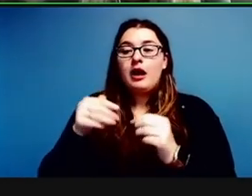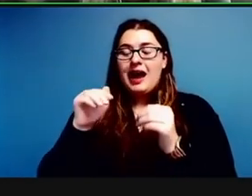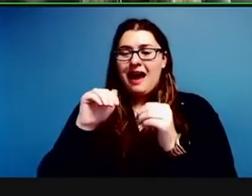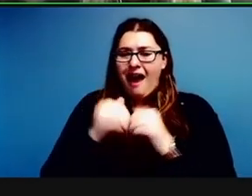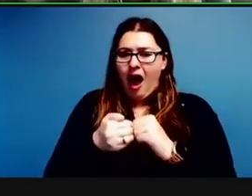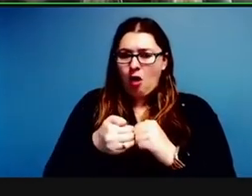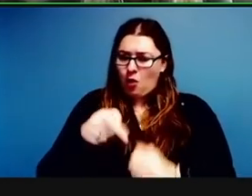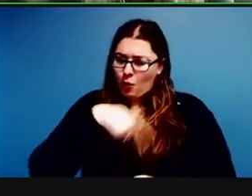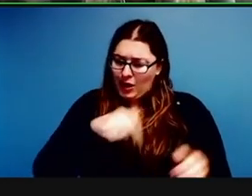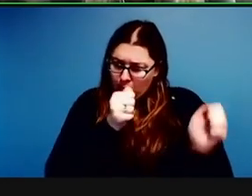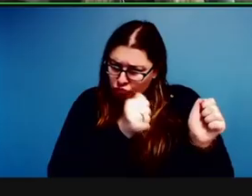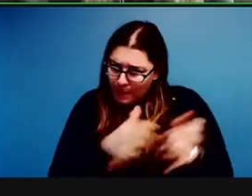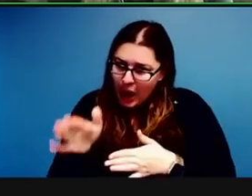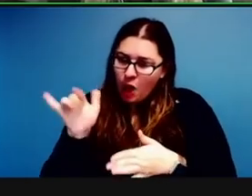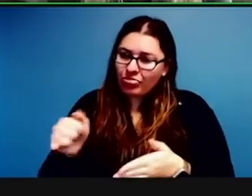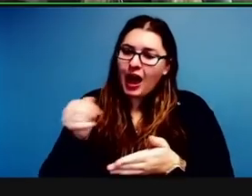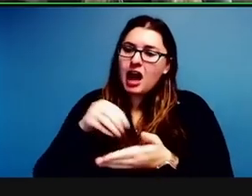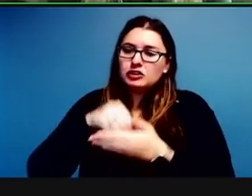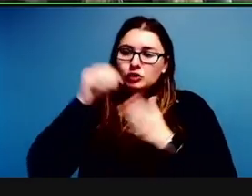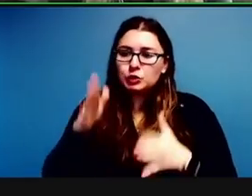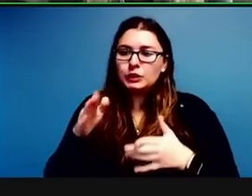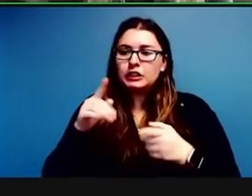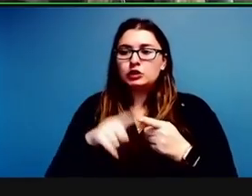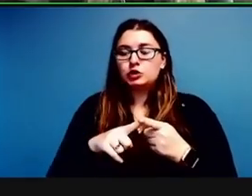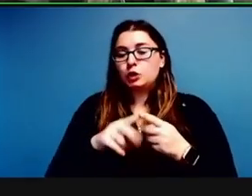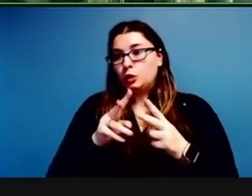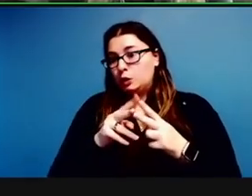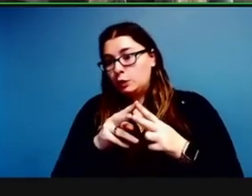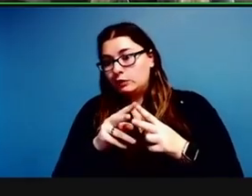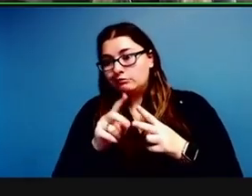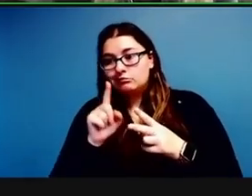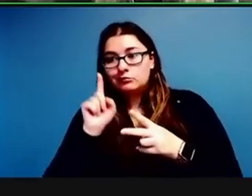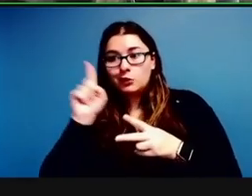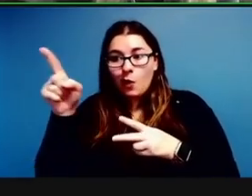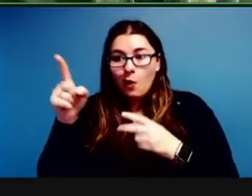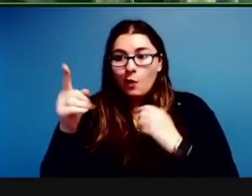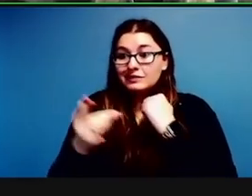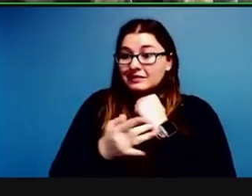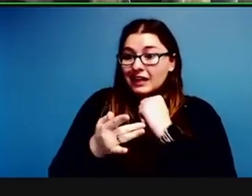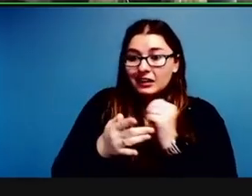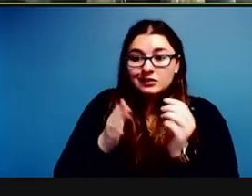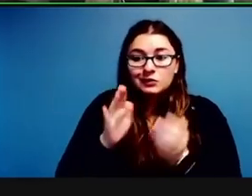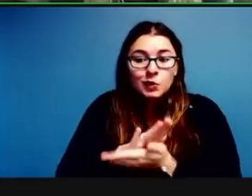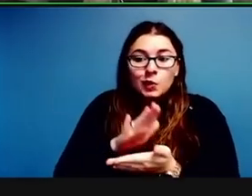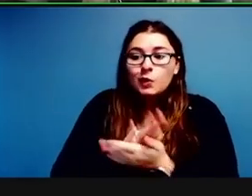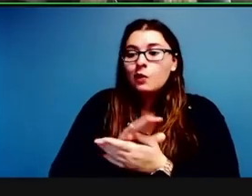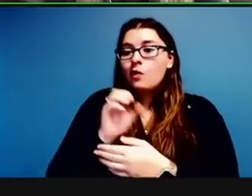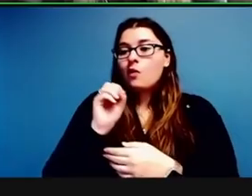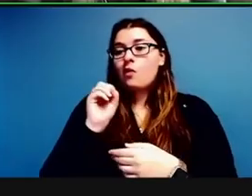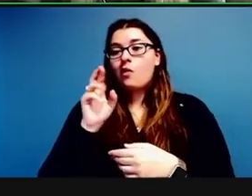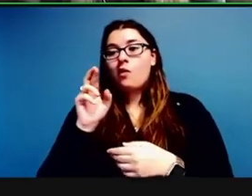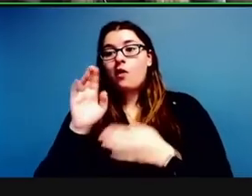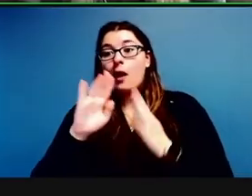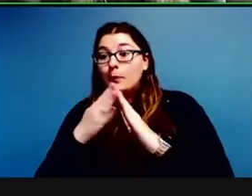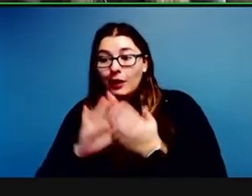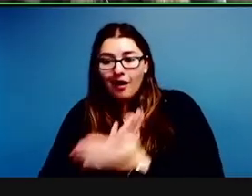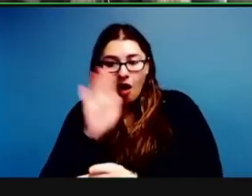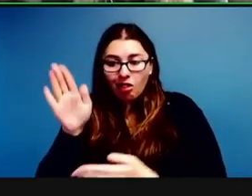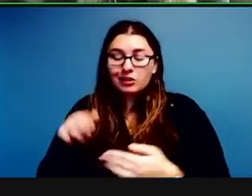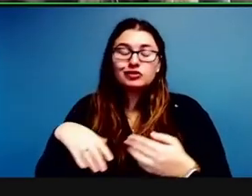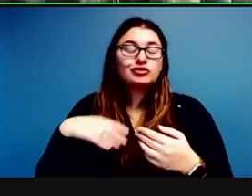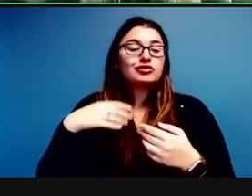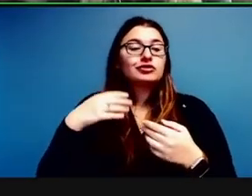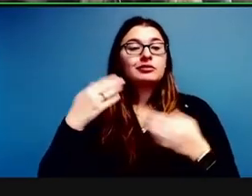we preparing this student to either attend technical school or community